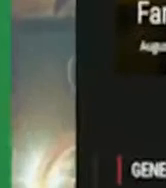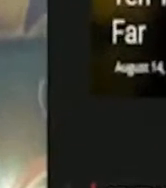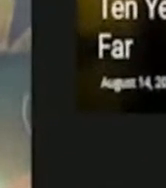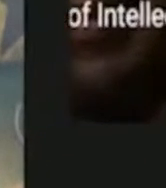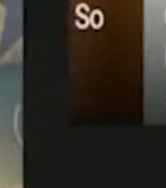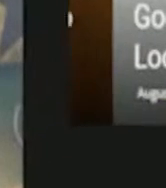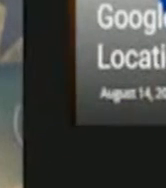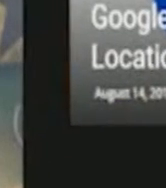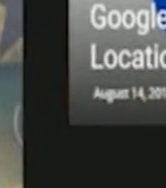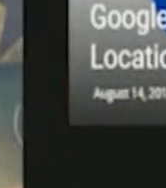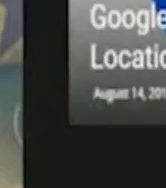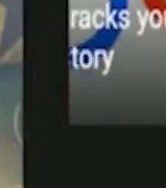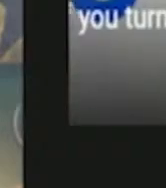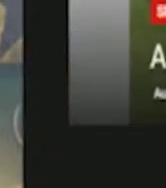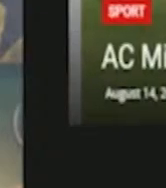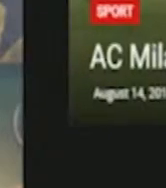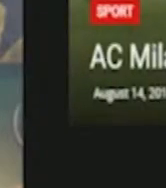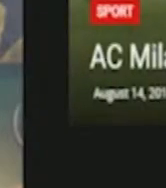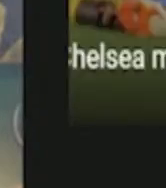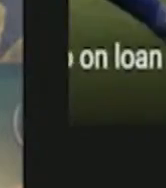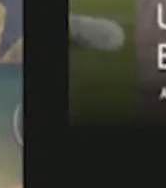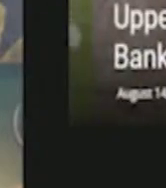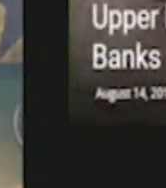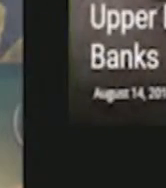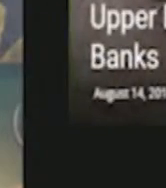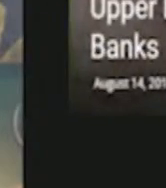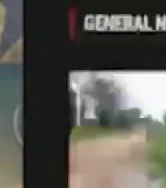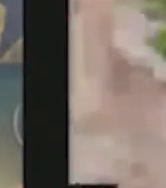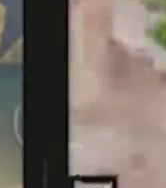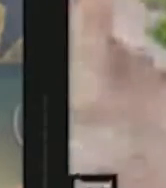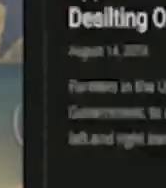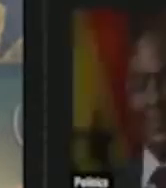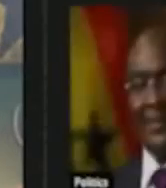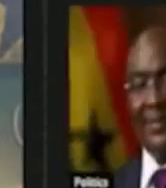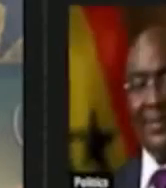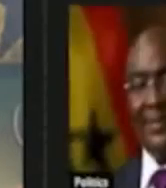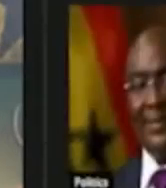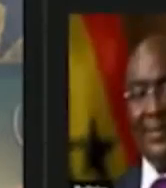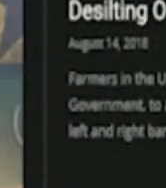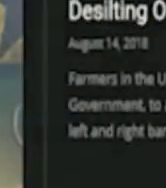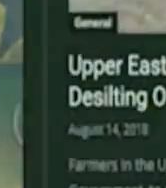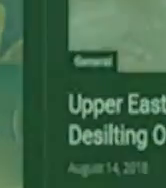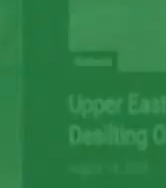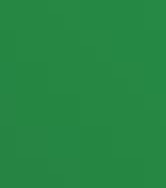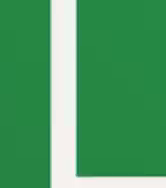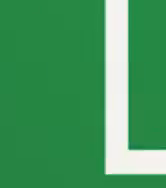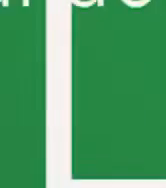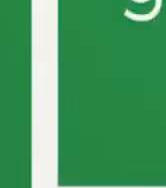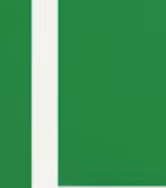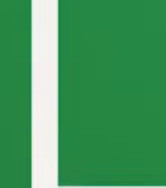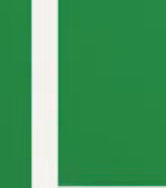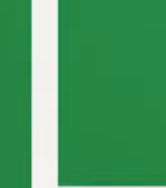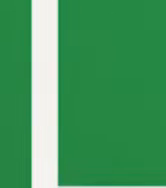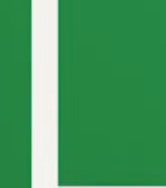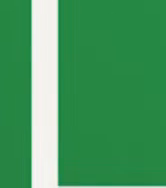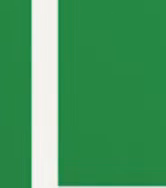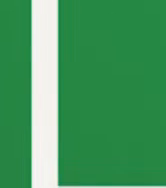And we're live from our national studios here in Accra on our Facebook page and also at